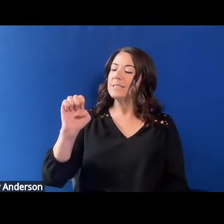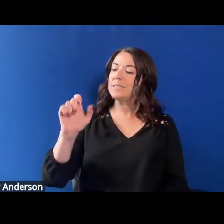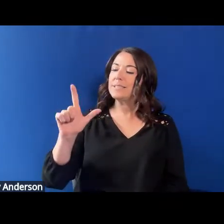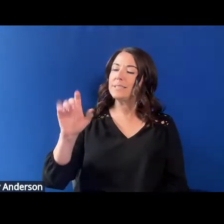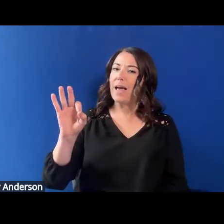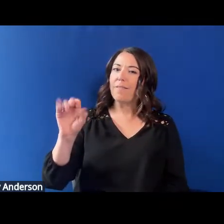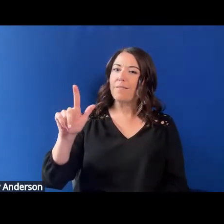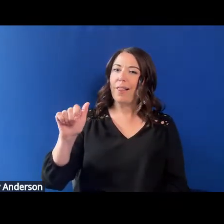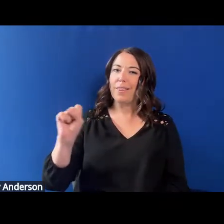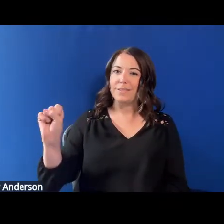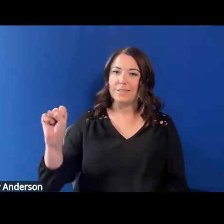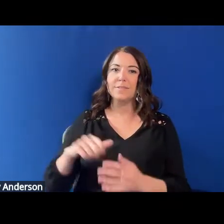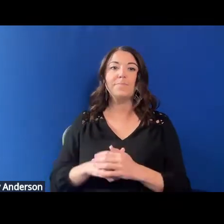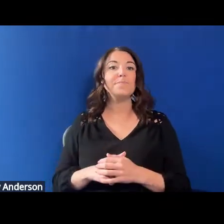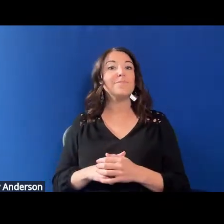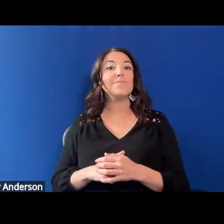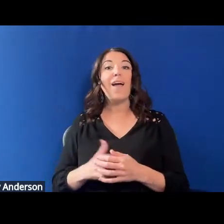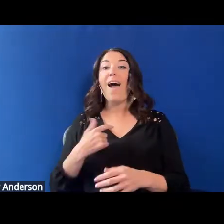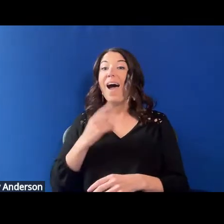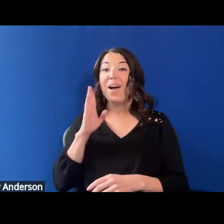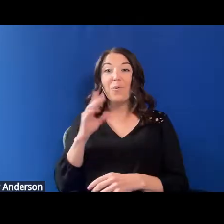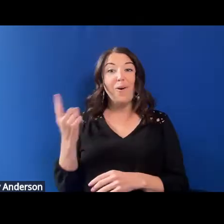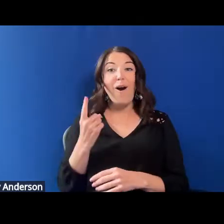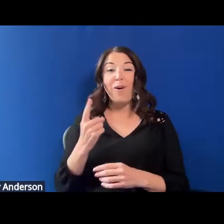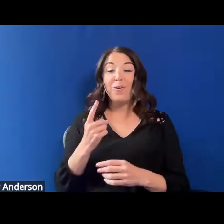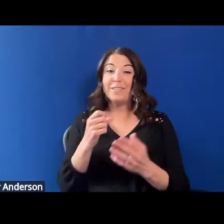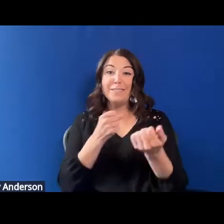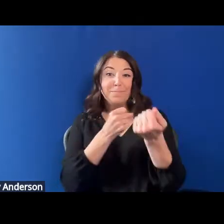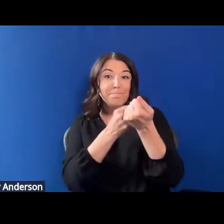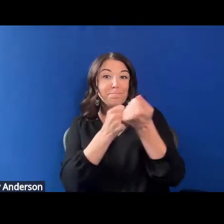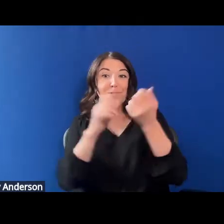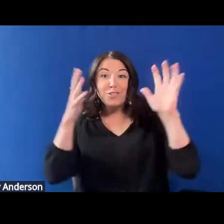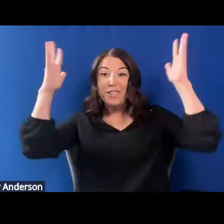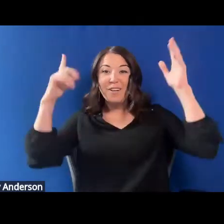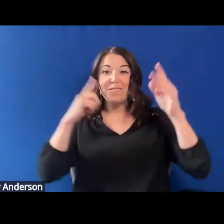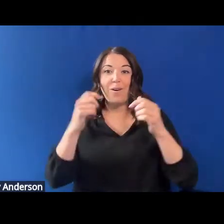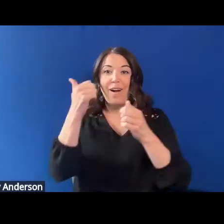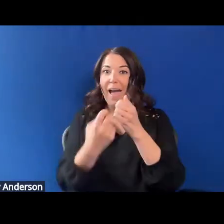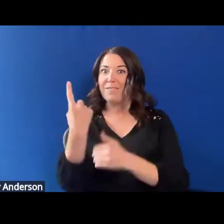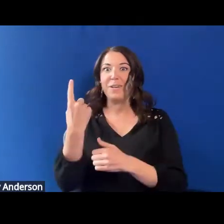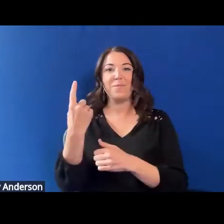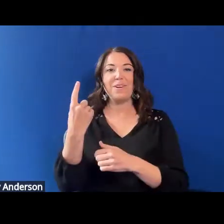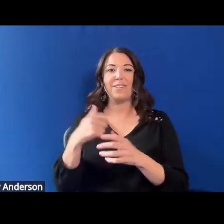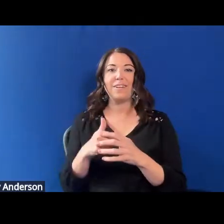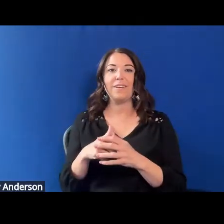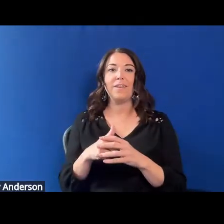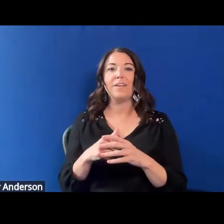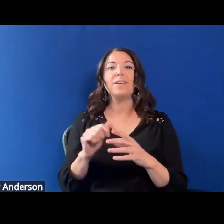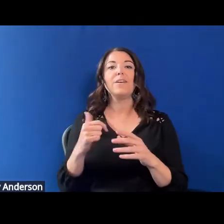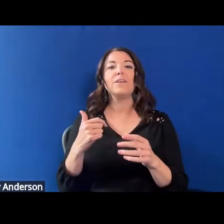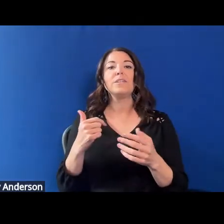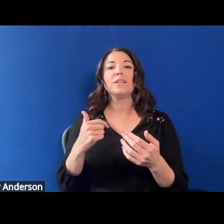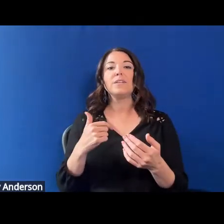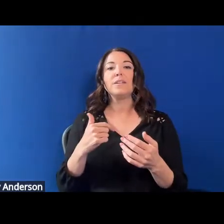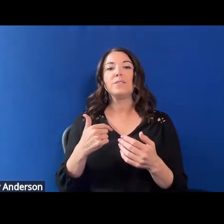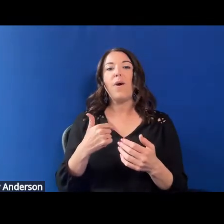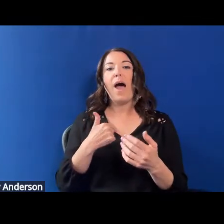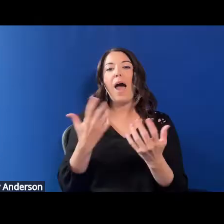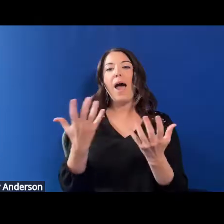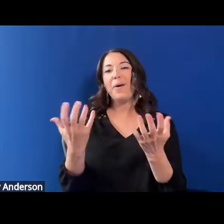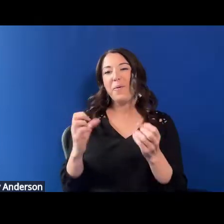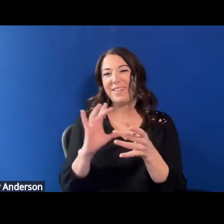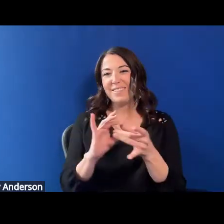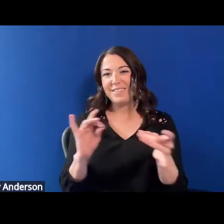cheer for whoever I encounter. So I would just like to